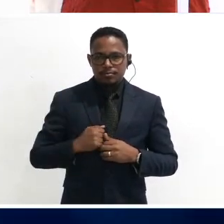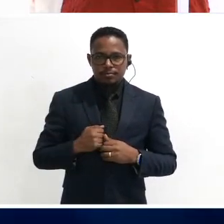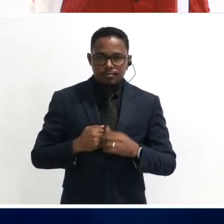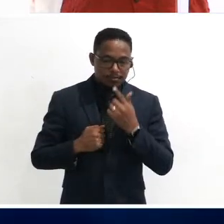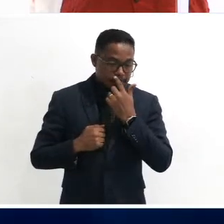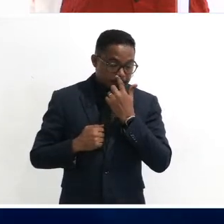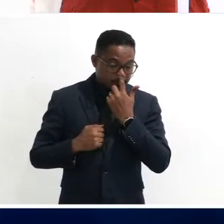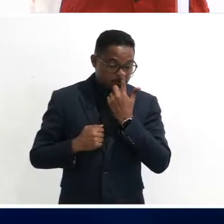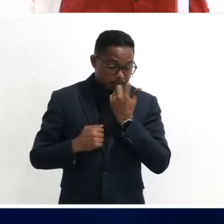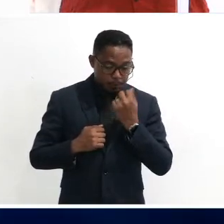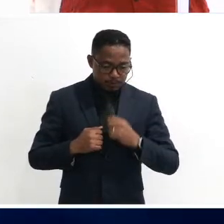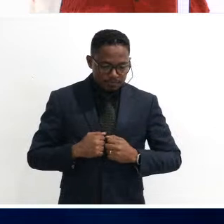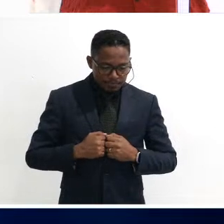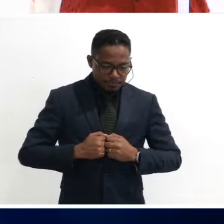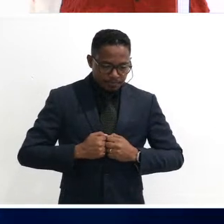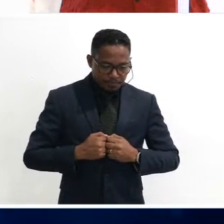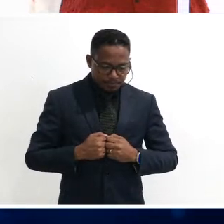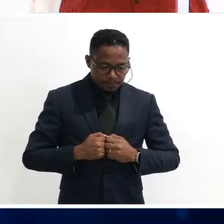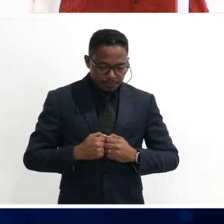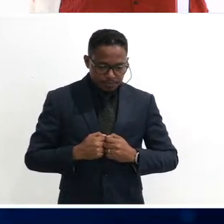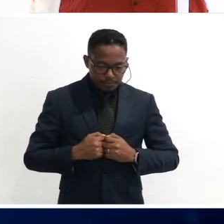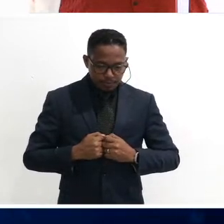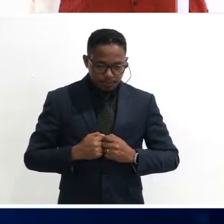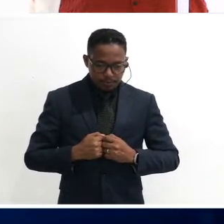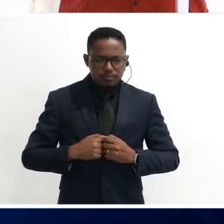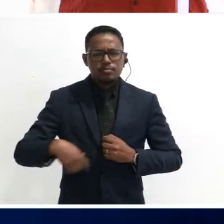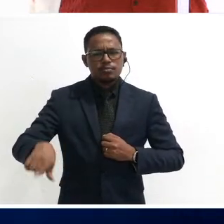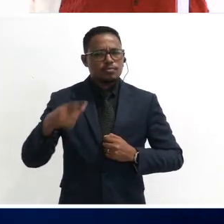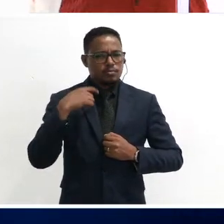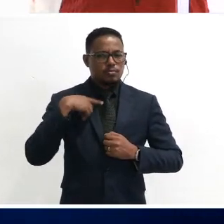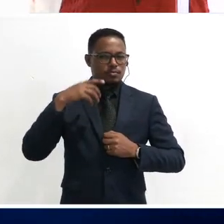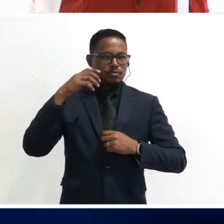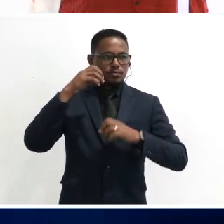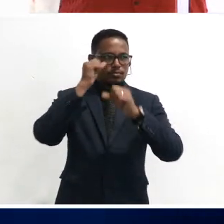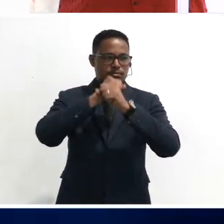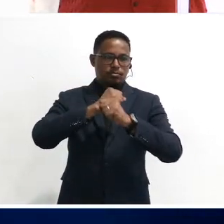So this is a prediction from one of the